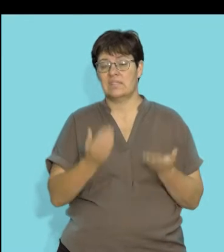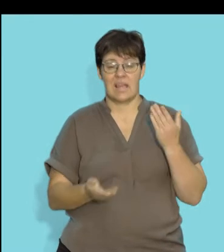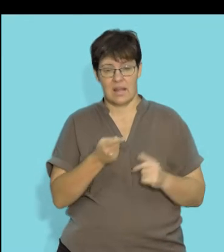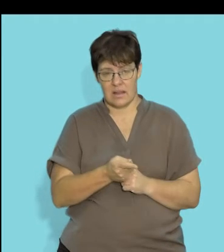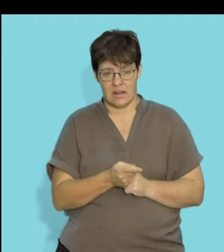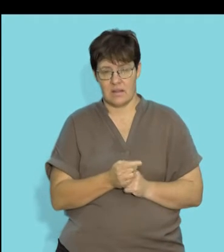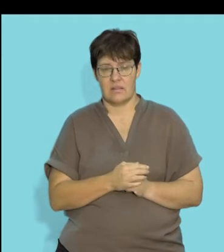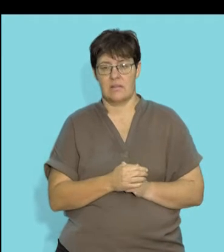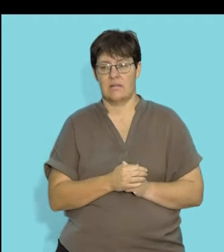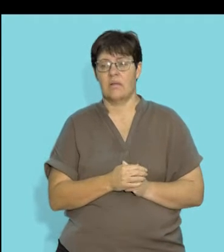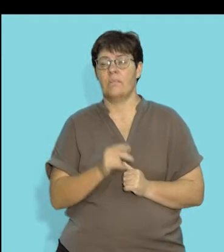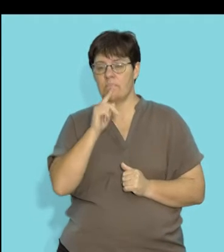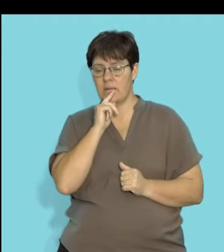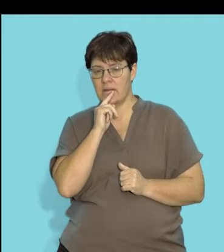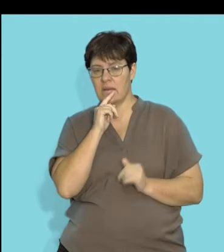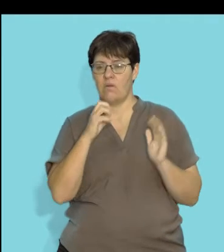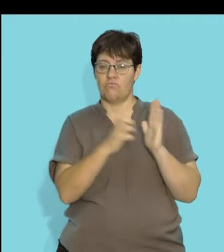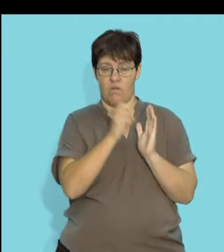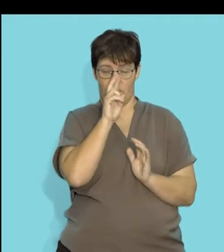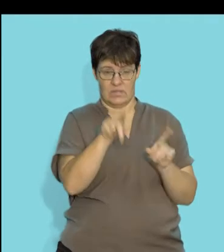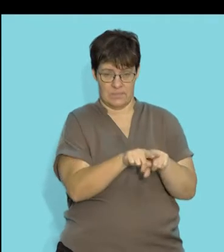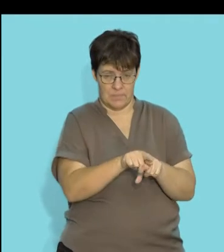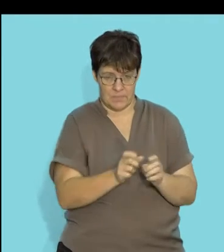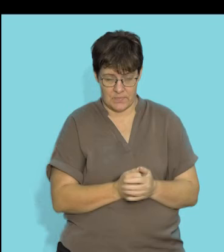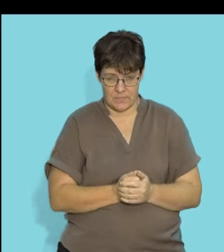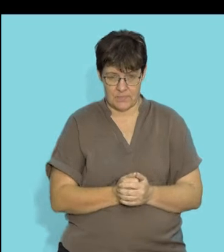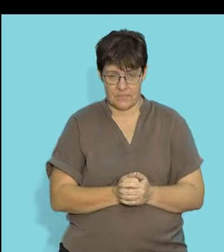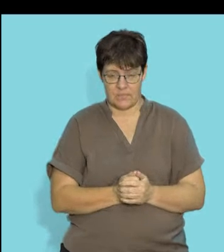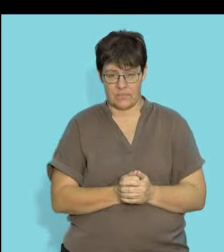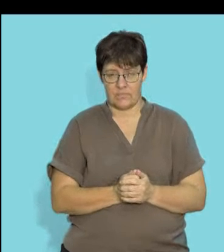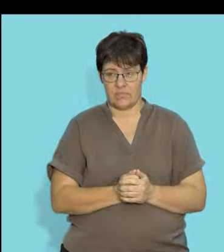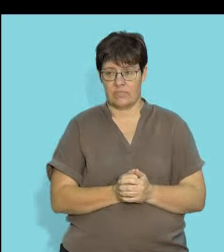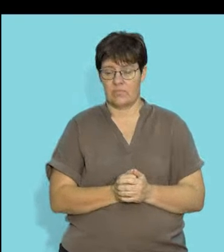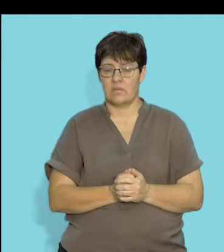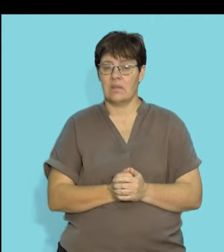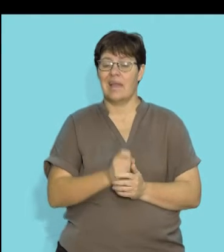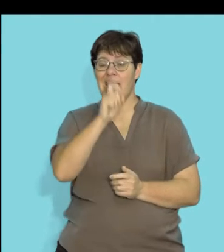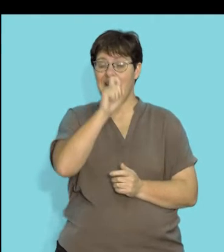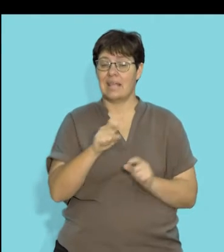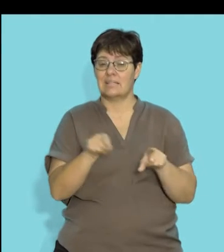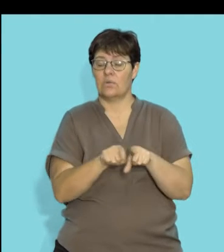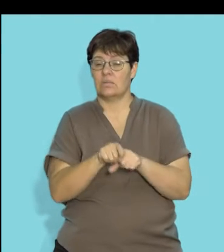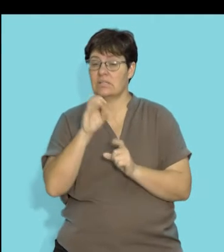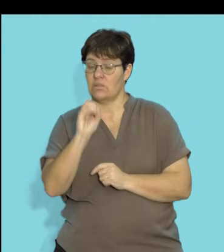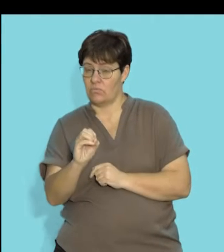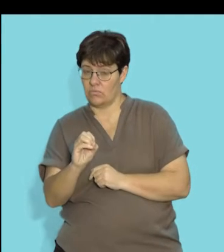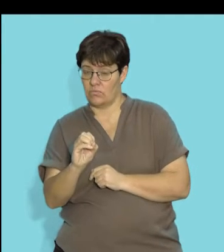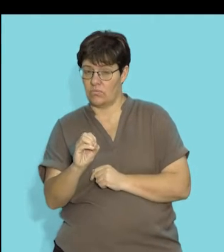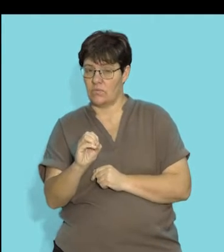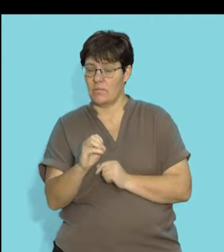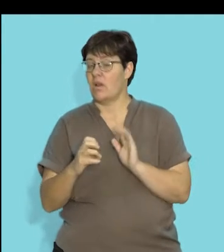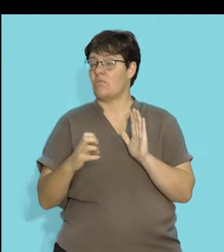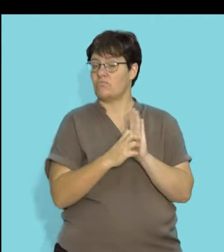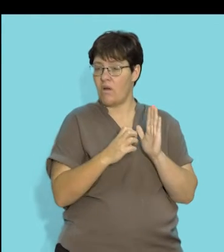it to scale, it will then be a graph that looks like this. Now remember, when x is 0, it